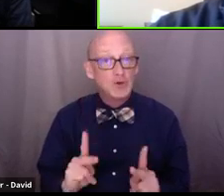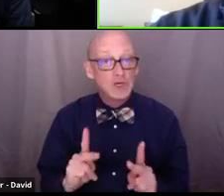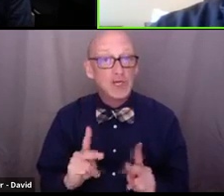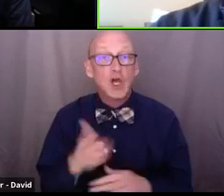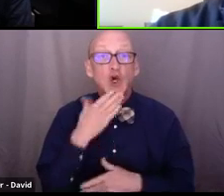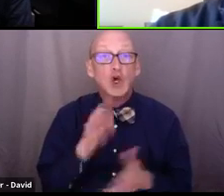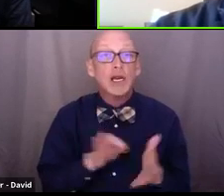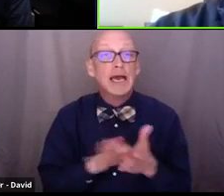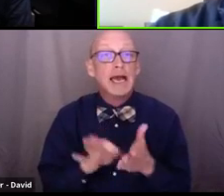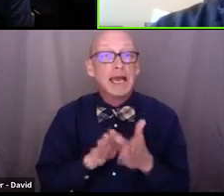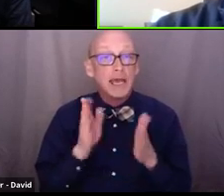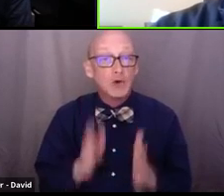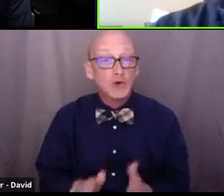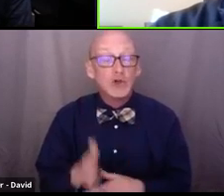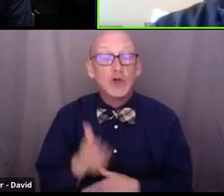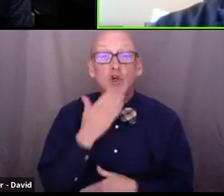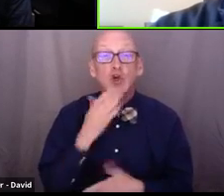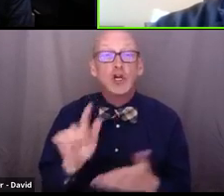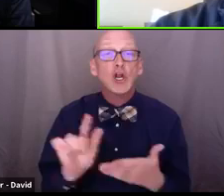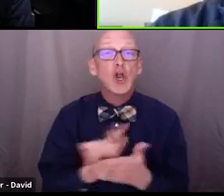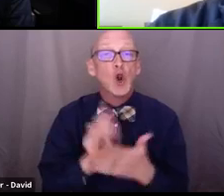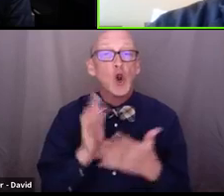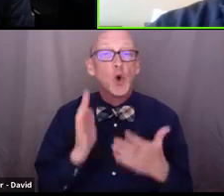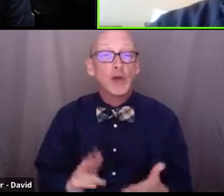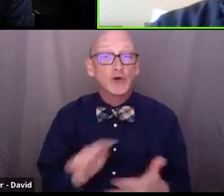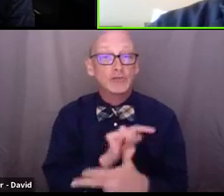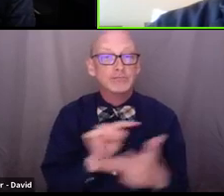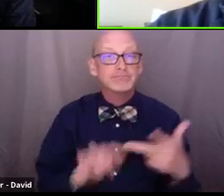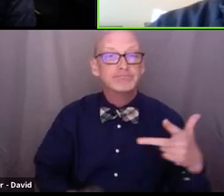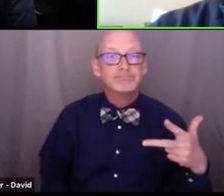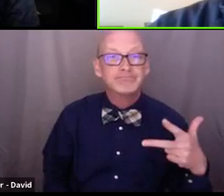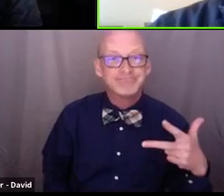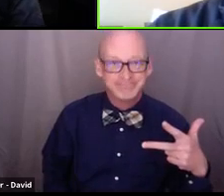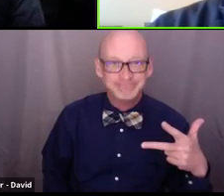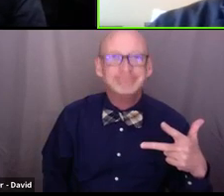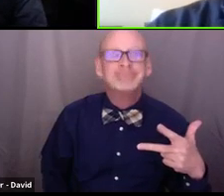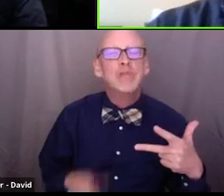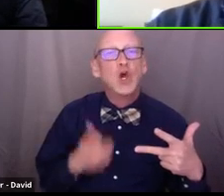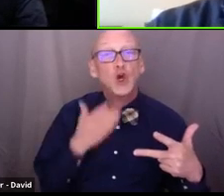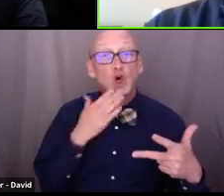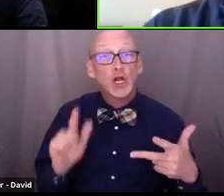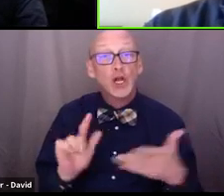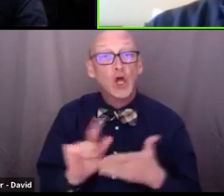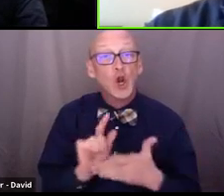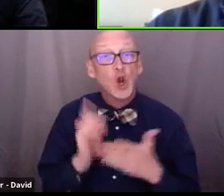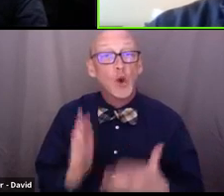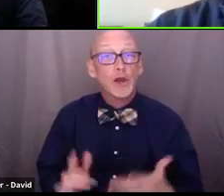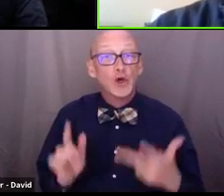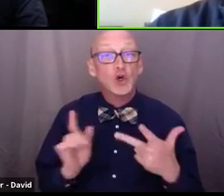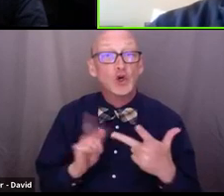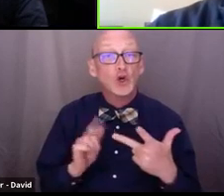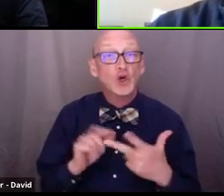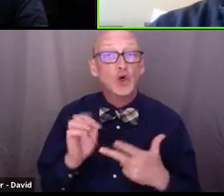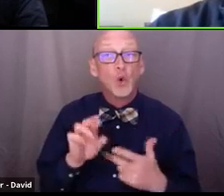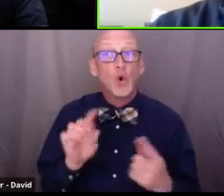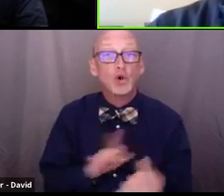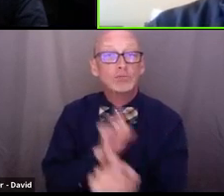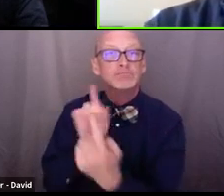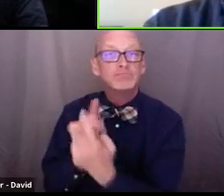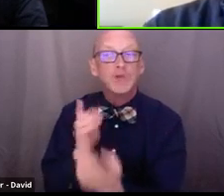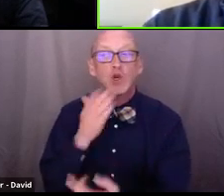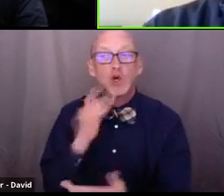and make sure you have a good lawyer. That's kind of the three-legged stool. So if you have a good lawyer or someone you can go to for some good legal